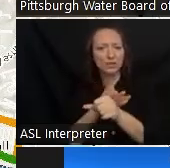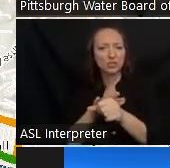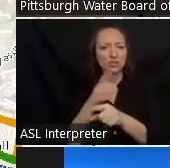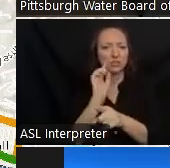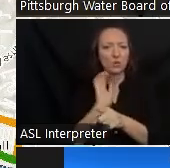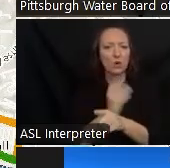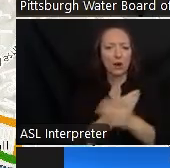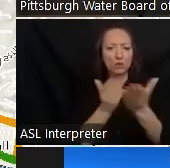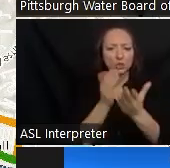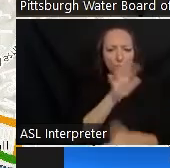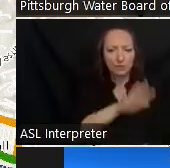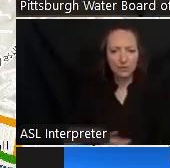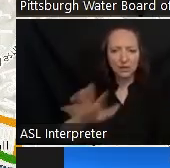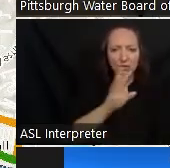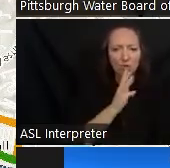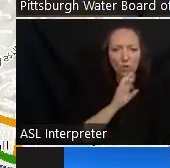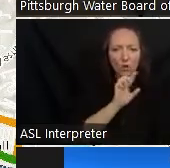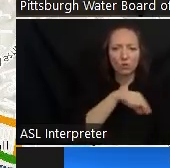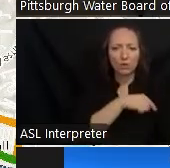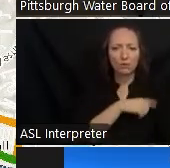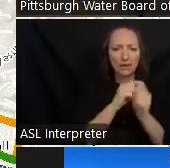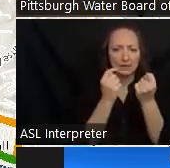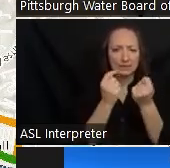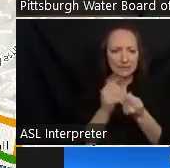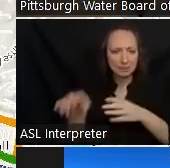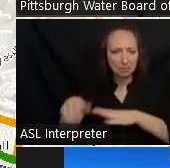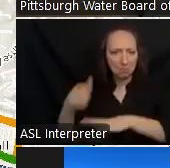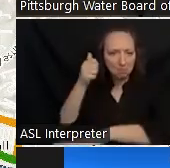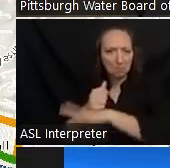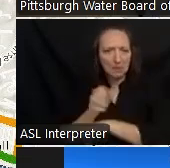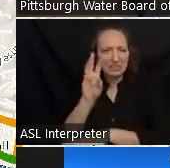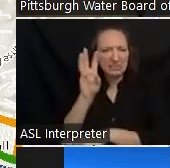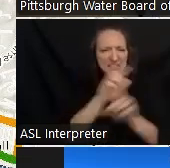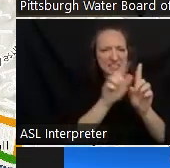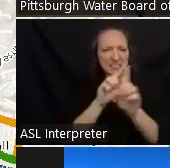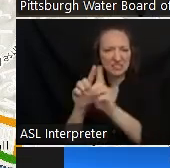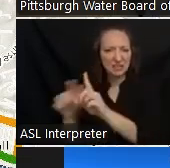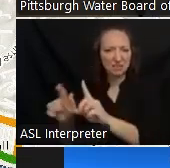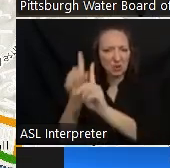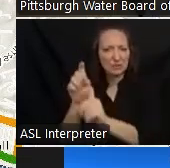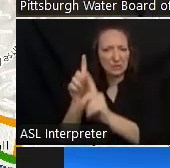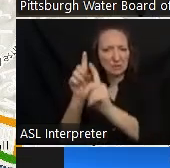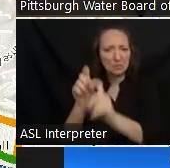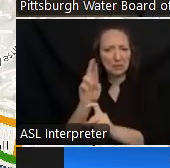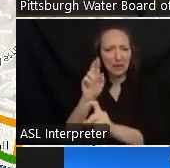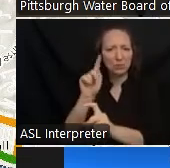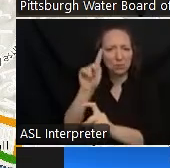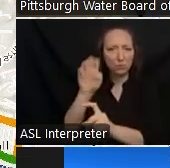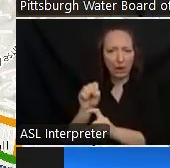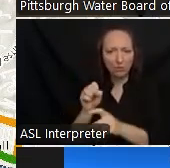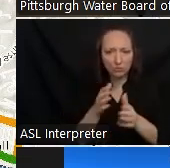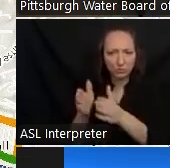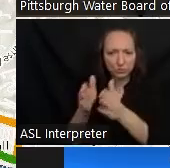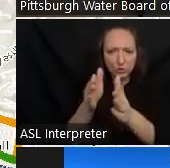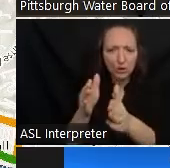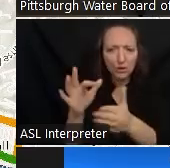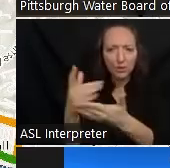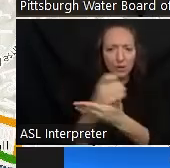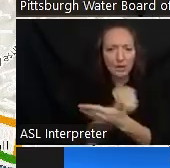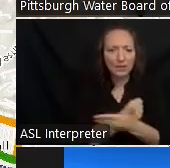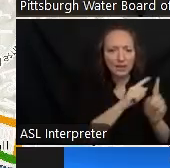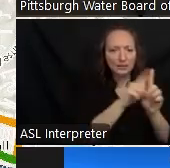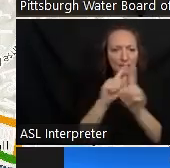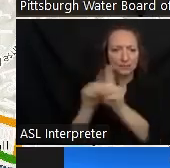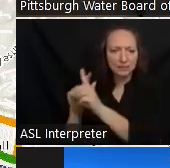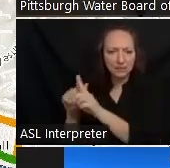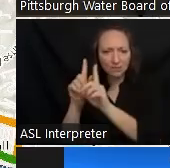of show the different 6 different paths that they may follow or routes that they may follow, and the dots represent areas where we collect